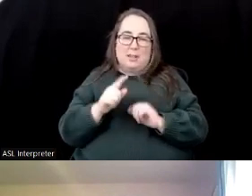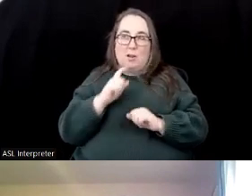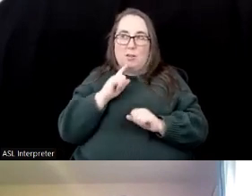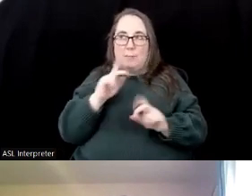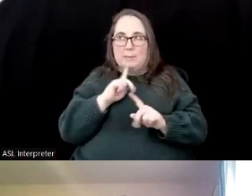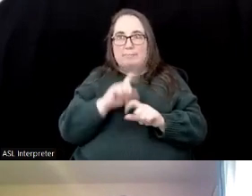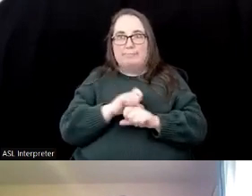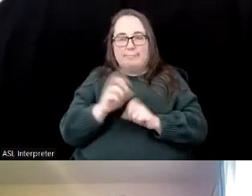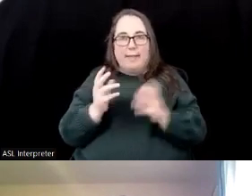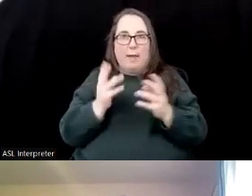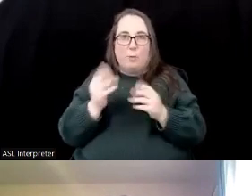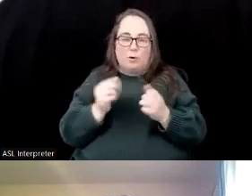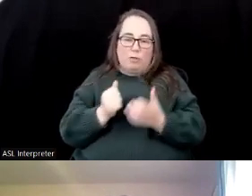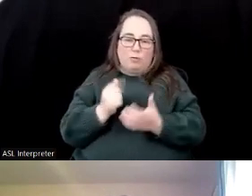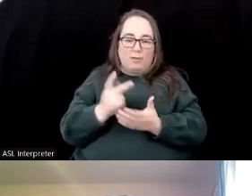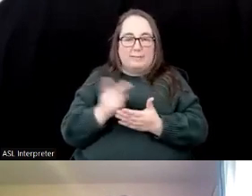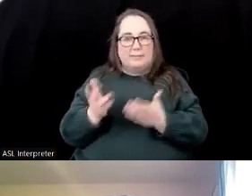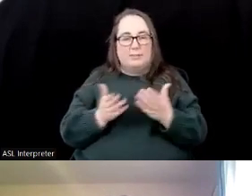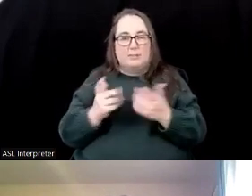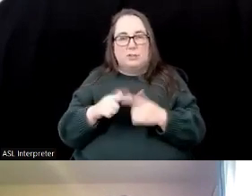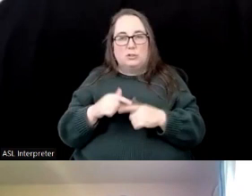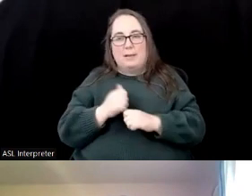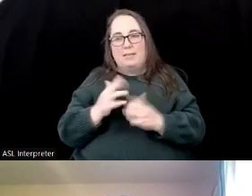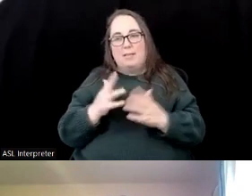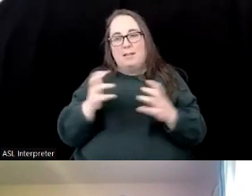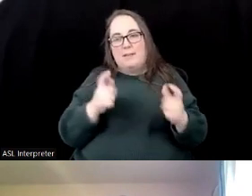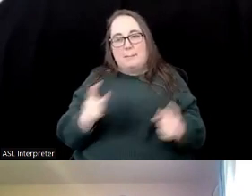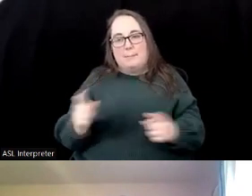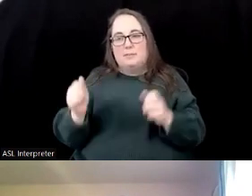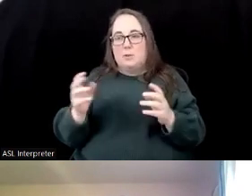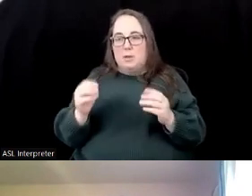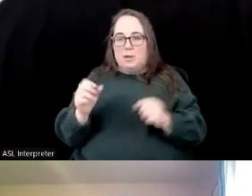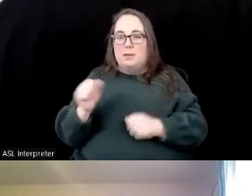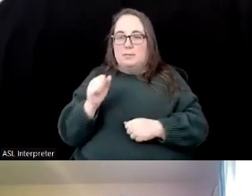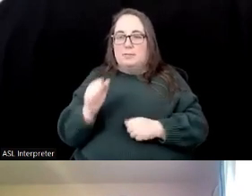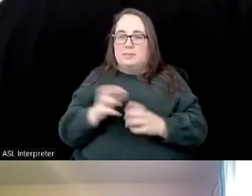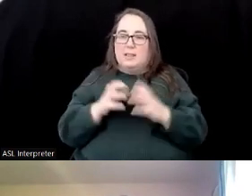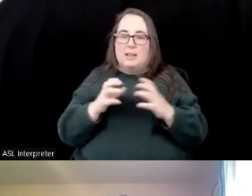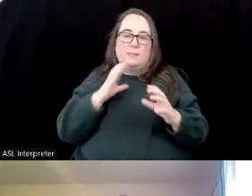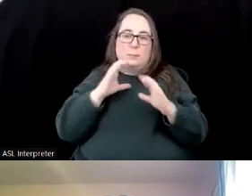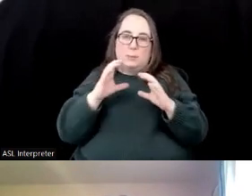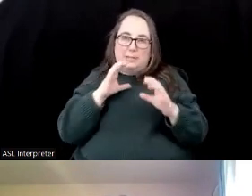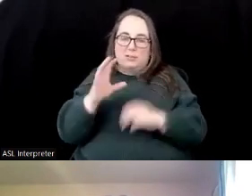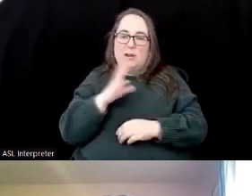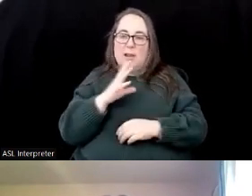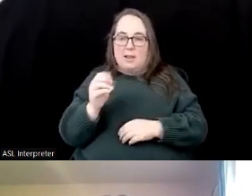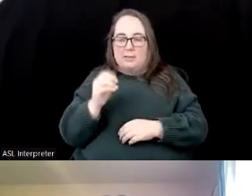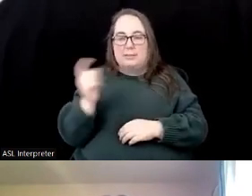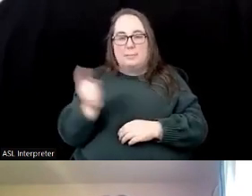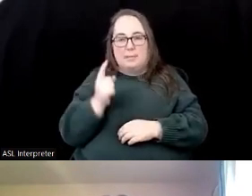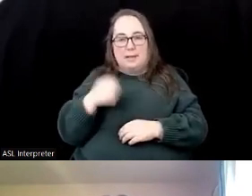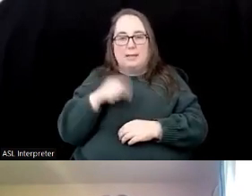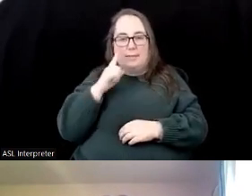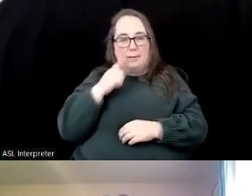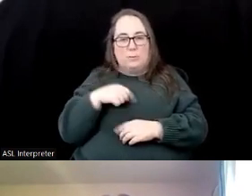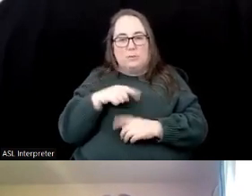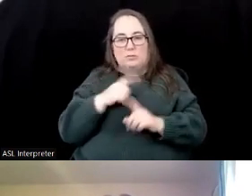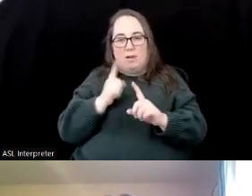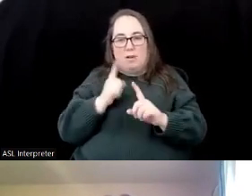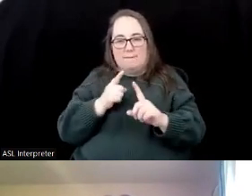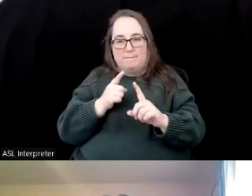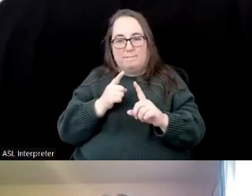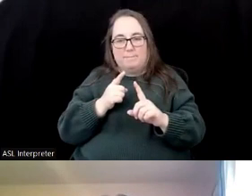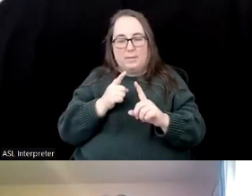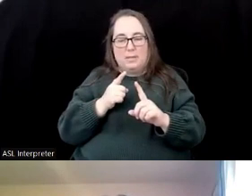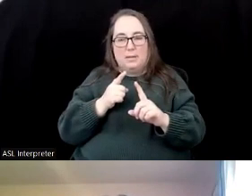actually authorizing the services to make a lot of this happen. So it's a ton of communication, and it's something that I think we strive